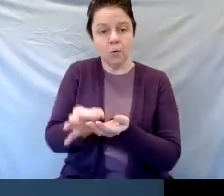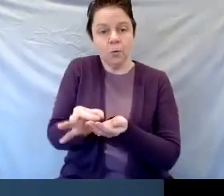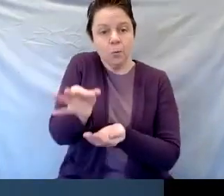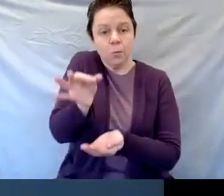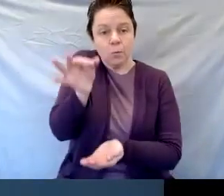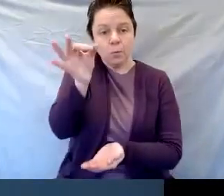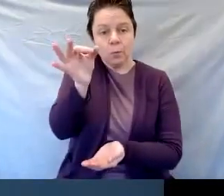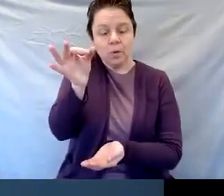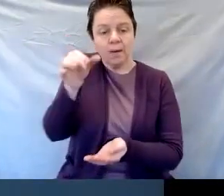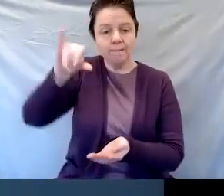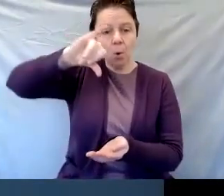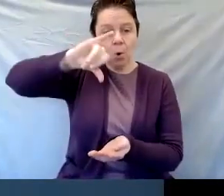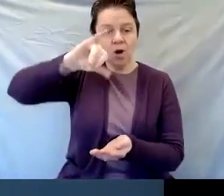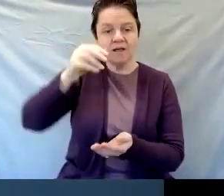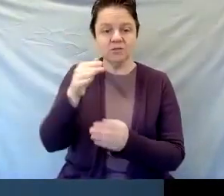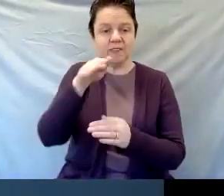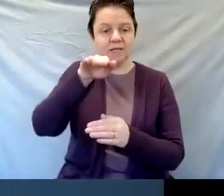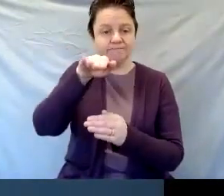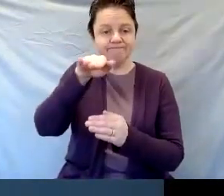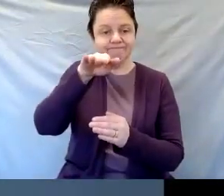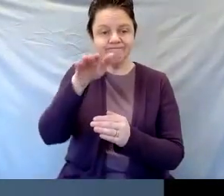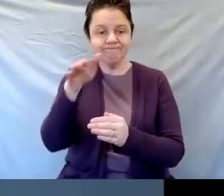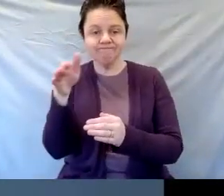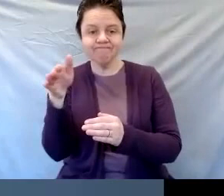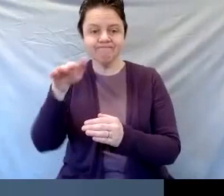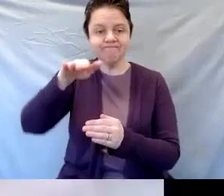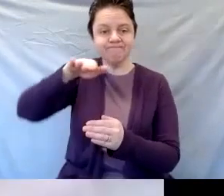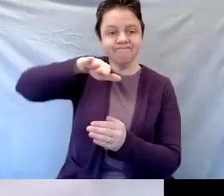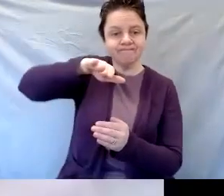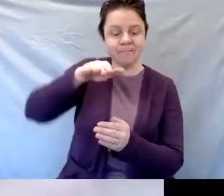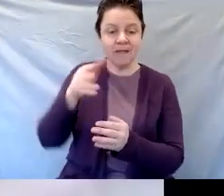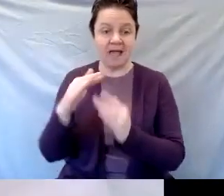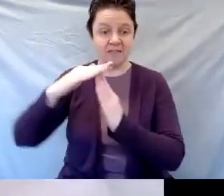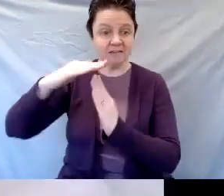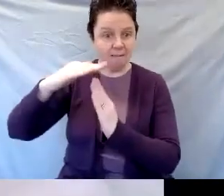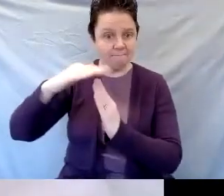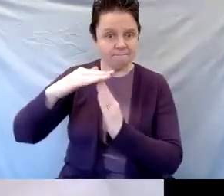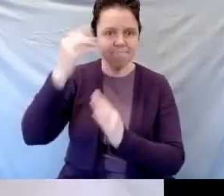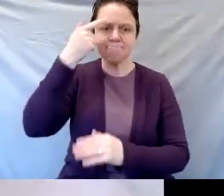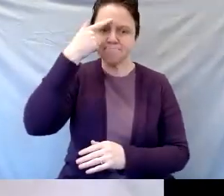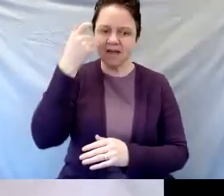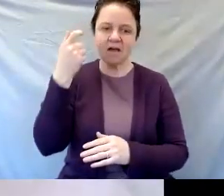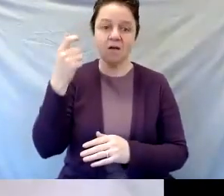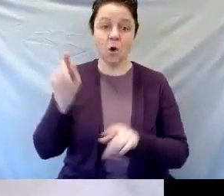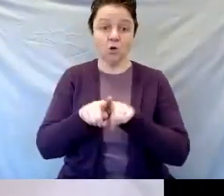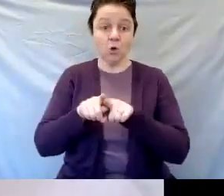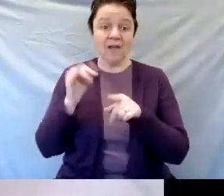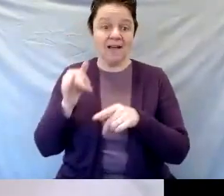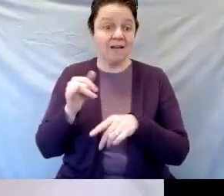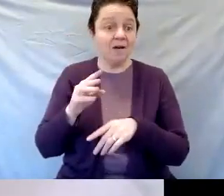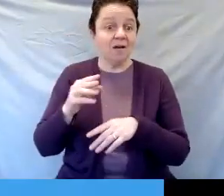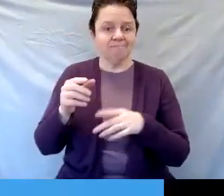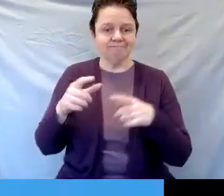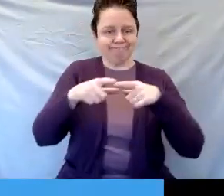that's called capillary action. If you've ever made a wet slide or a wet mount for a microscopic slide, and you